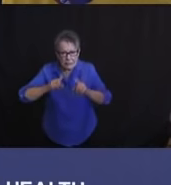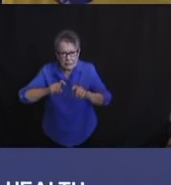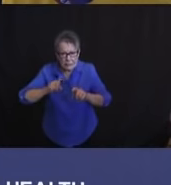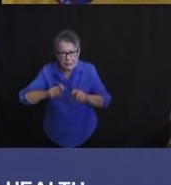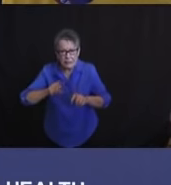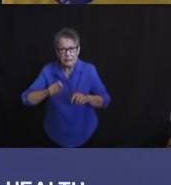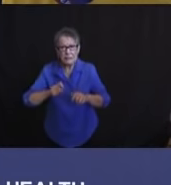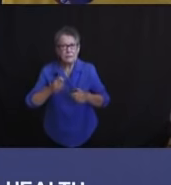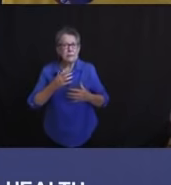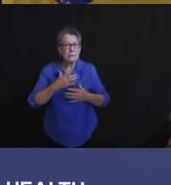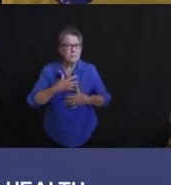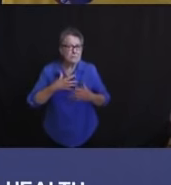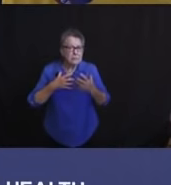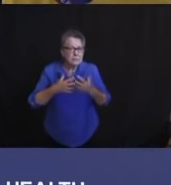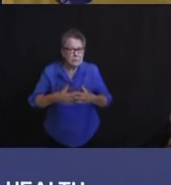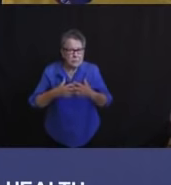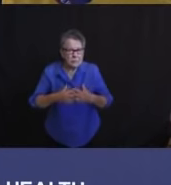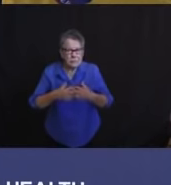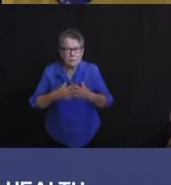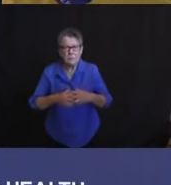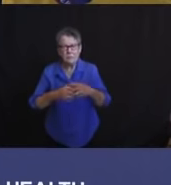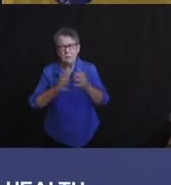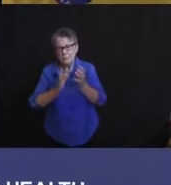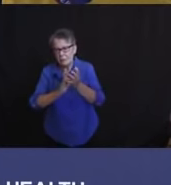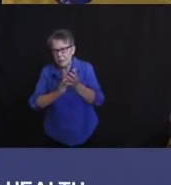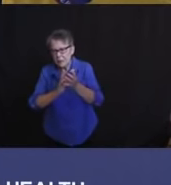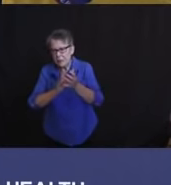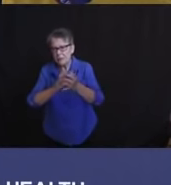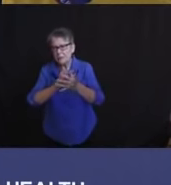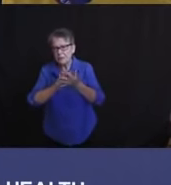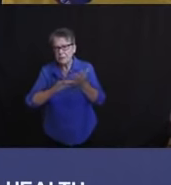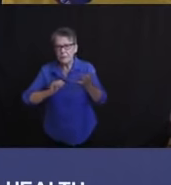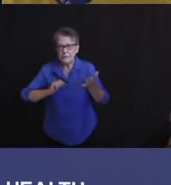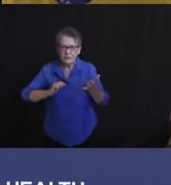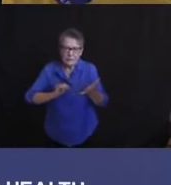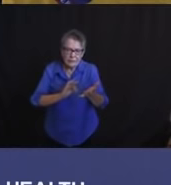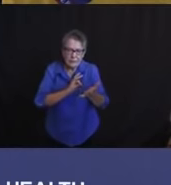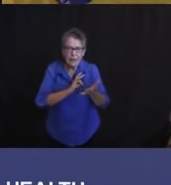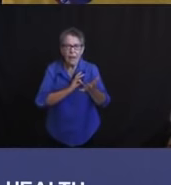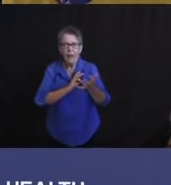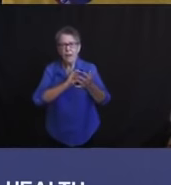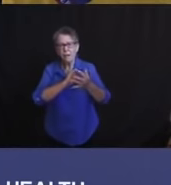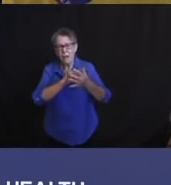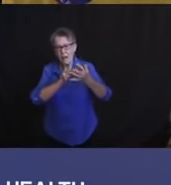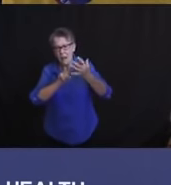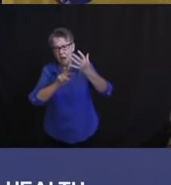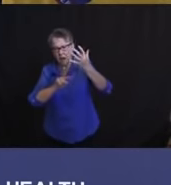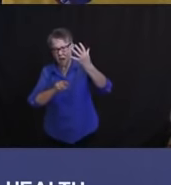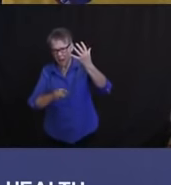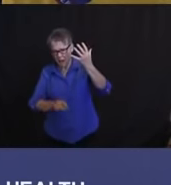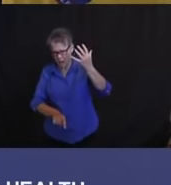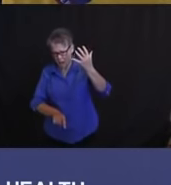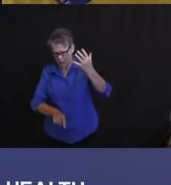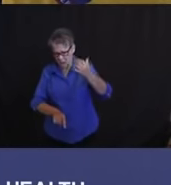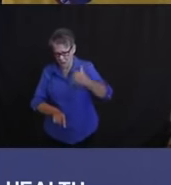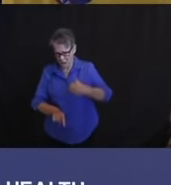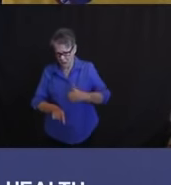medicines, even in the most desperate moments, that was a very